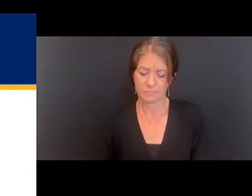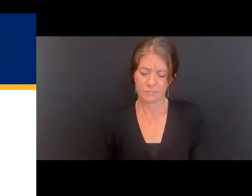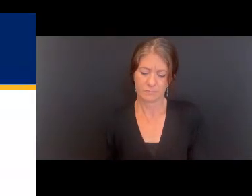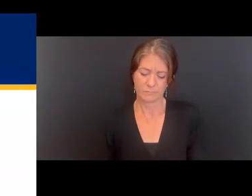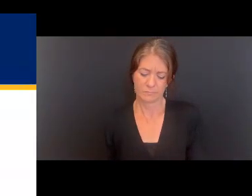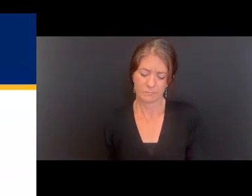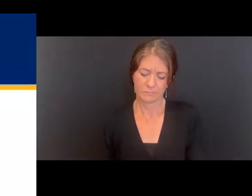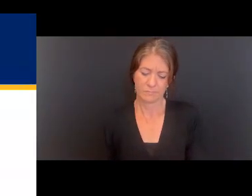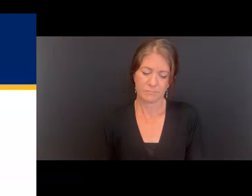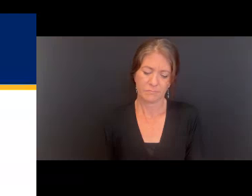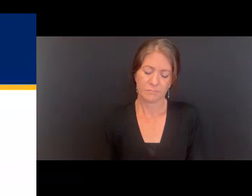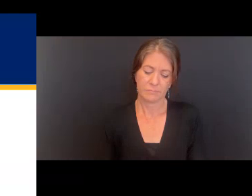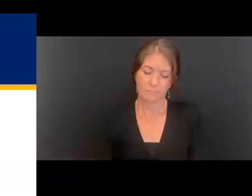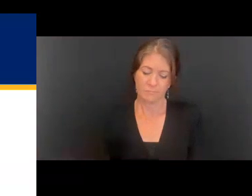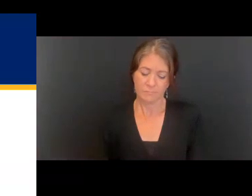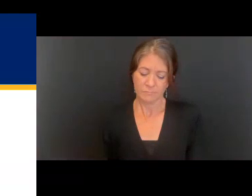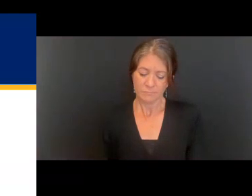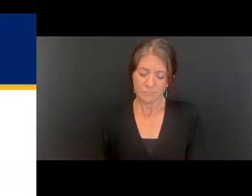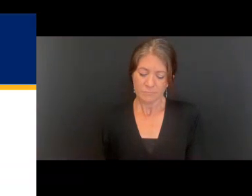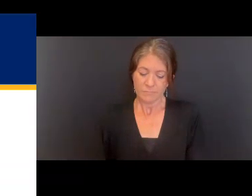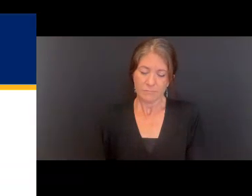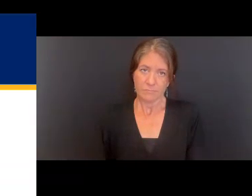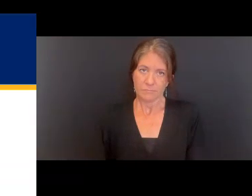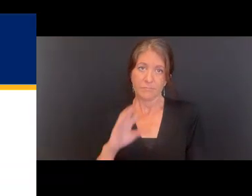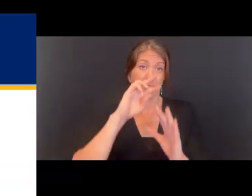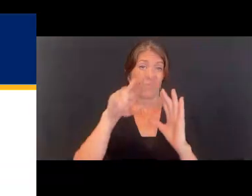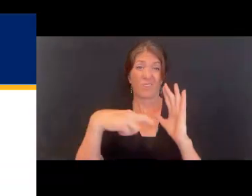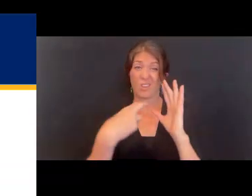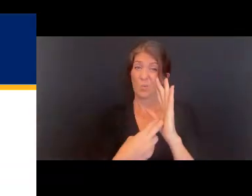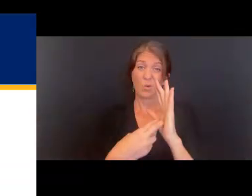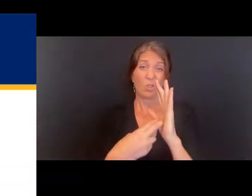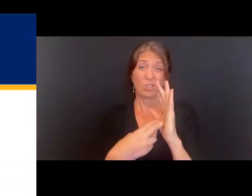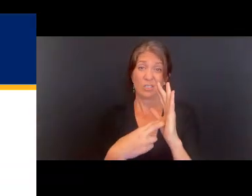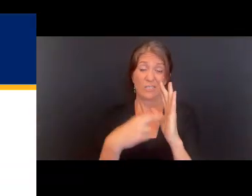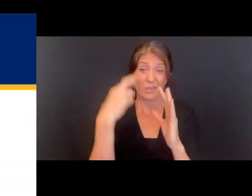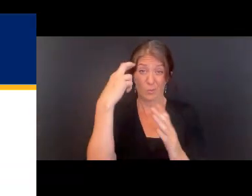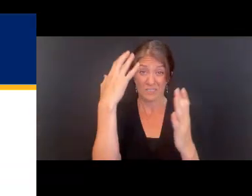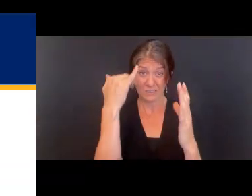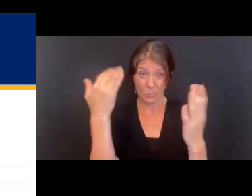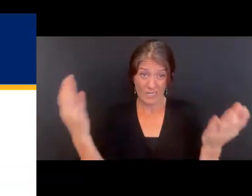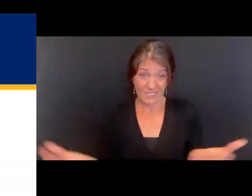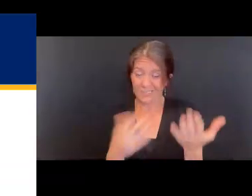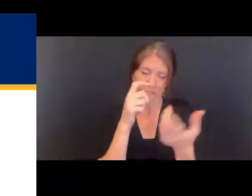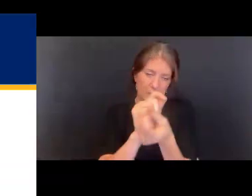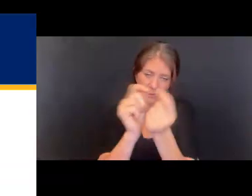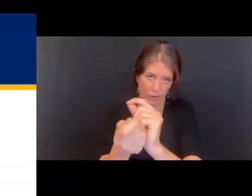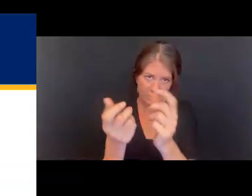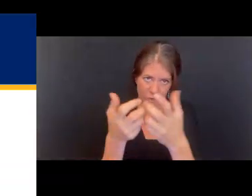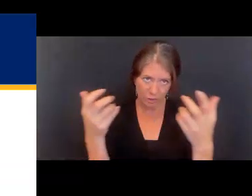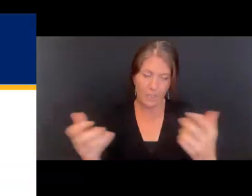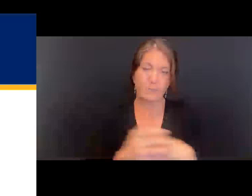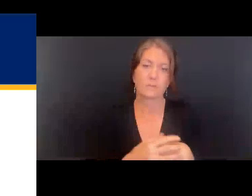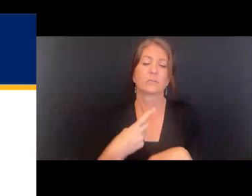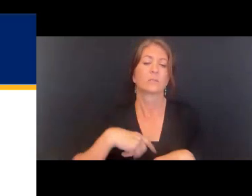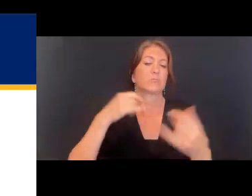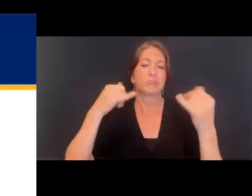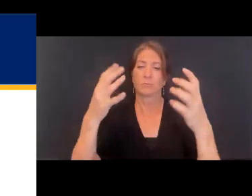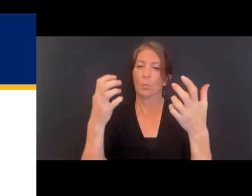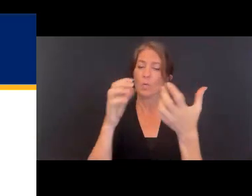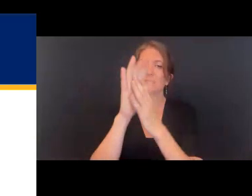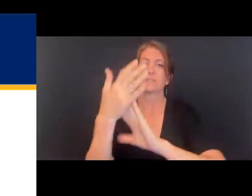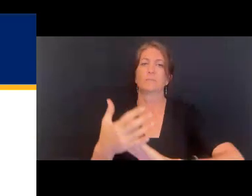So our role and our purpose really hasn't changed much from how it's been. We want to be the resource for older adults and those